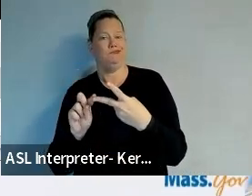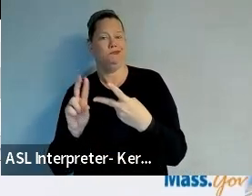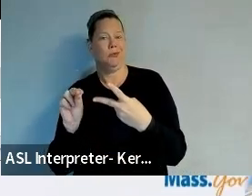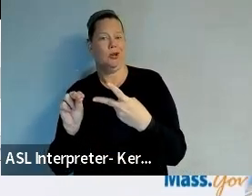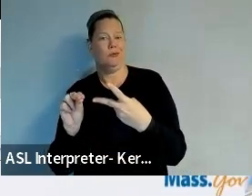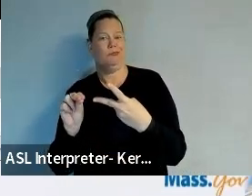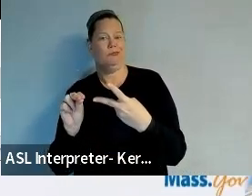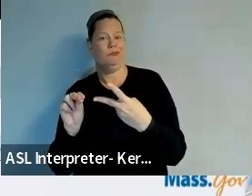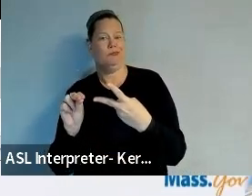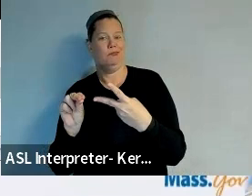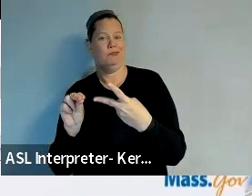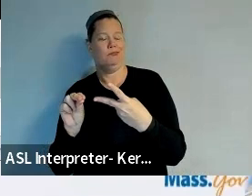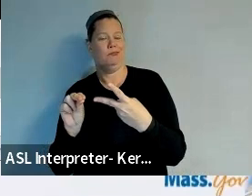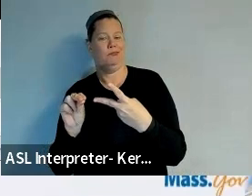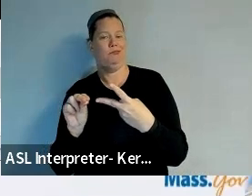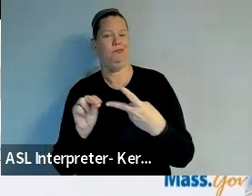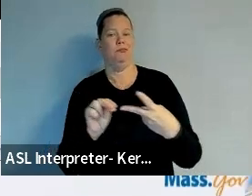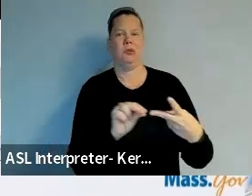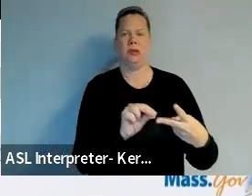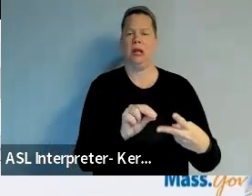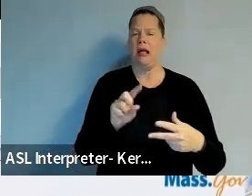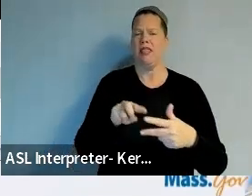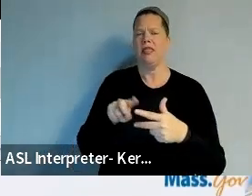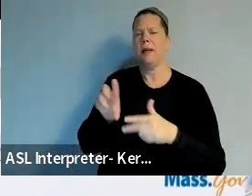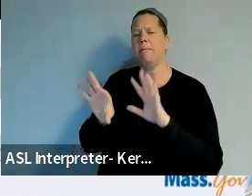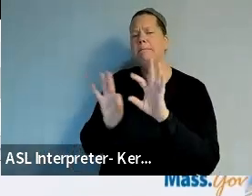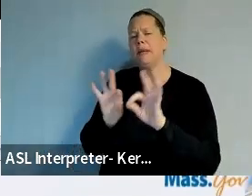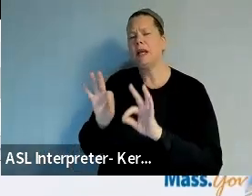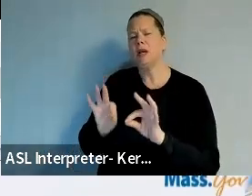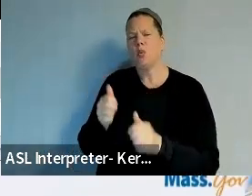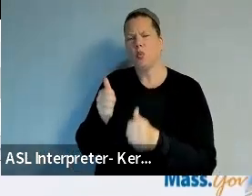restraint actions could have been improved.